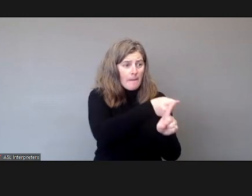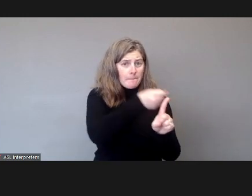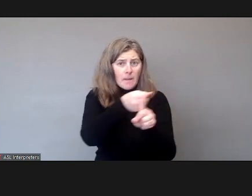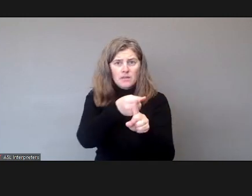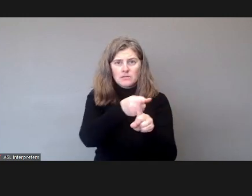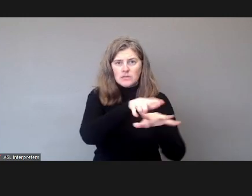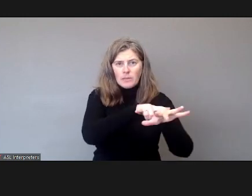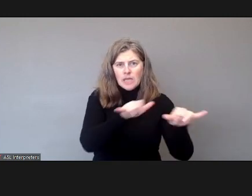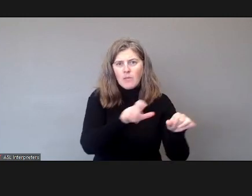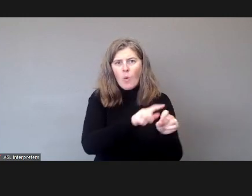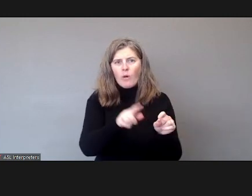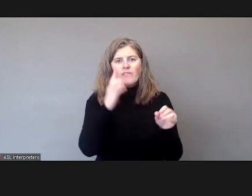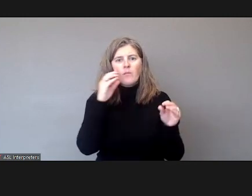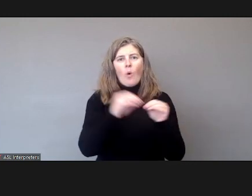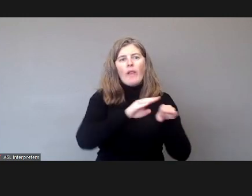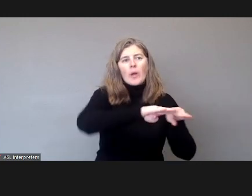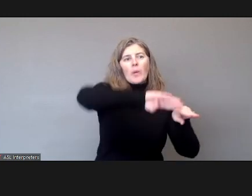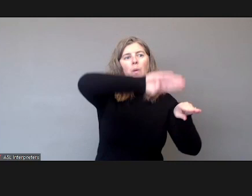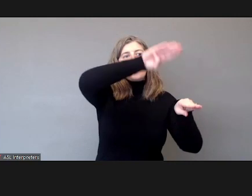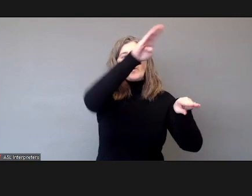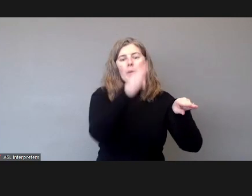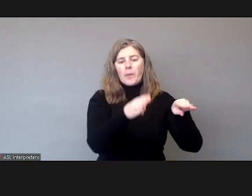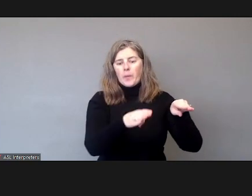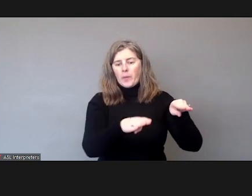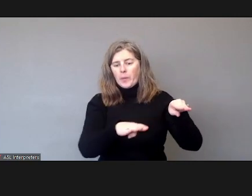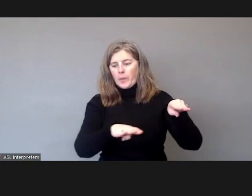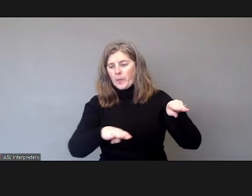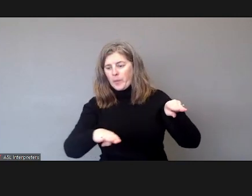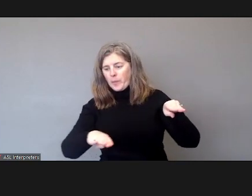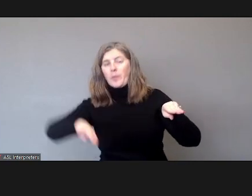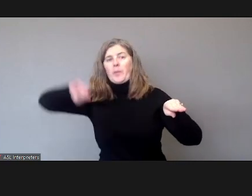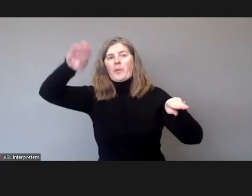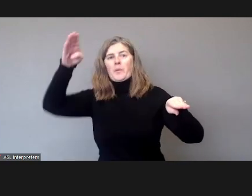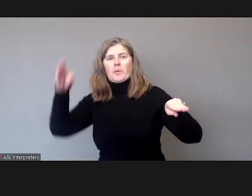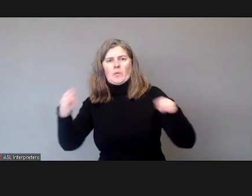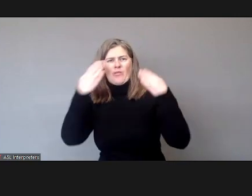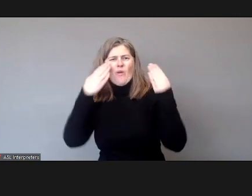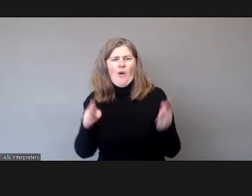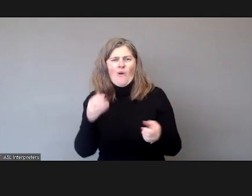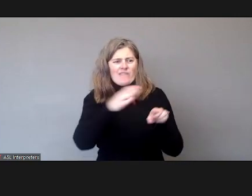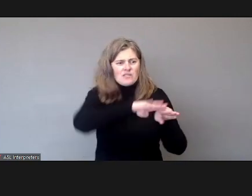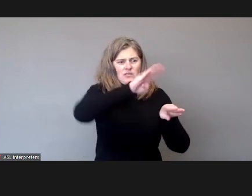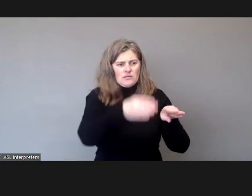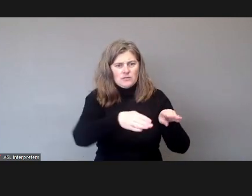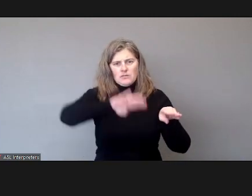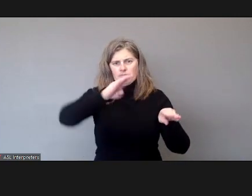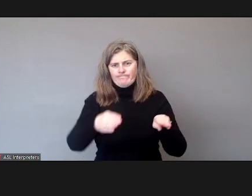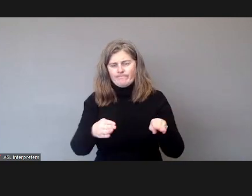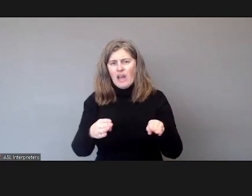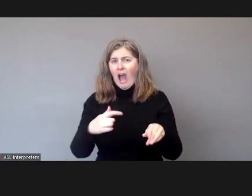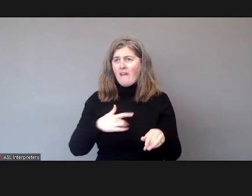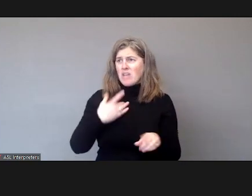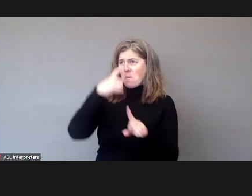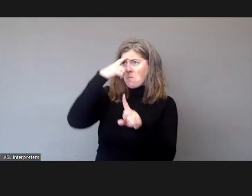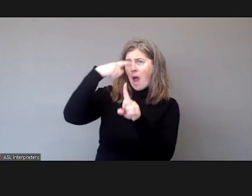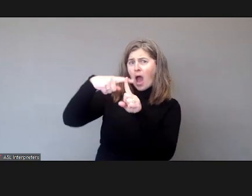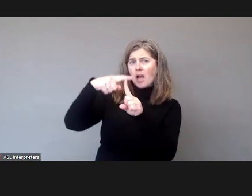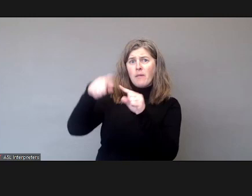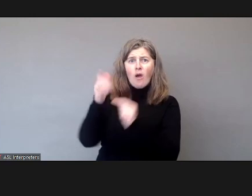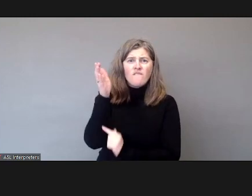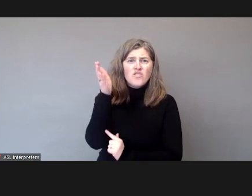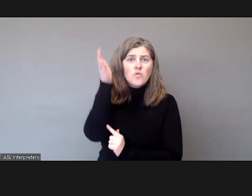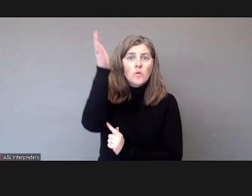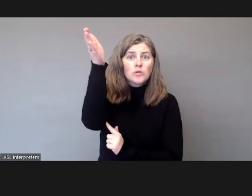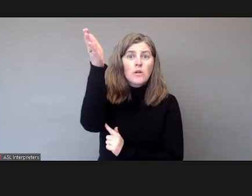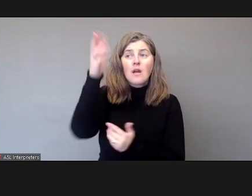like this in another 4 weeks. And I think I should underscore too that while I'm enthused about the future, it doesn't mean that